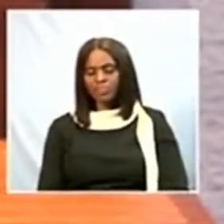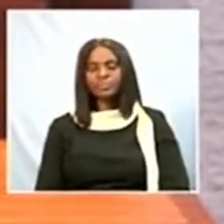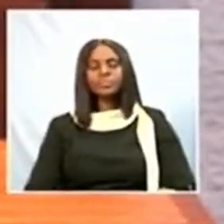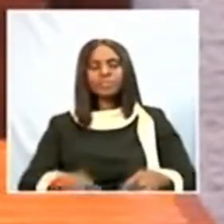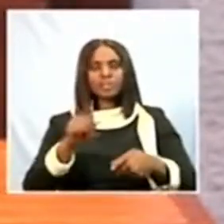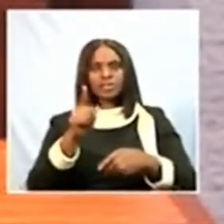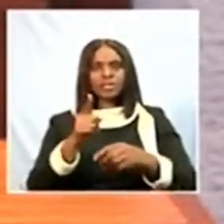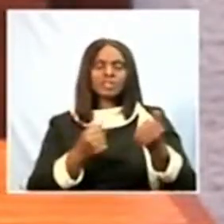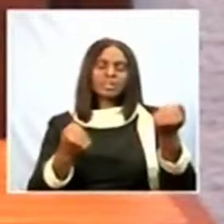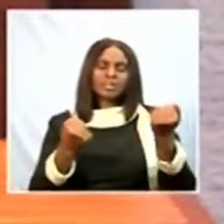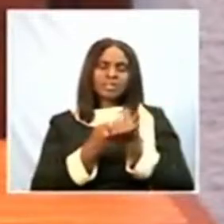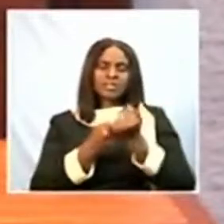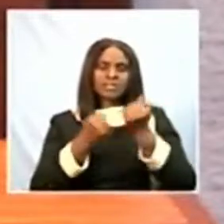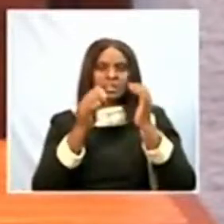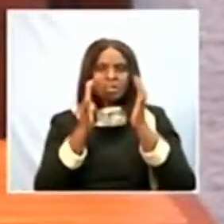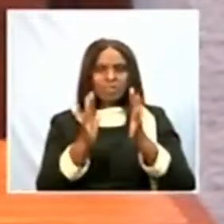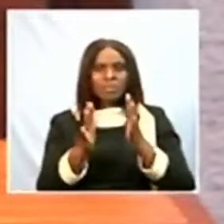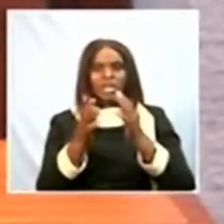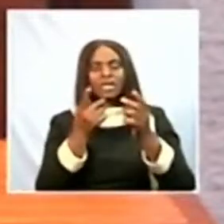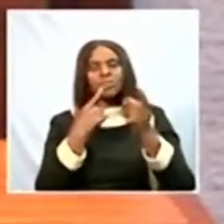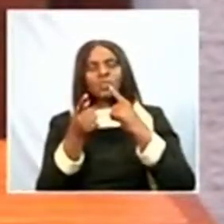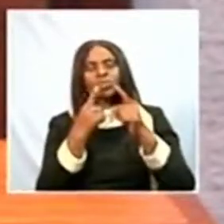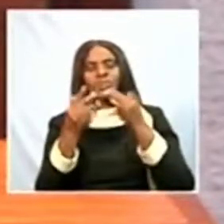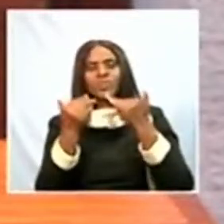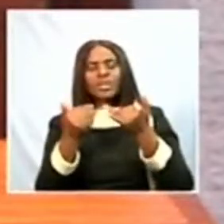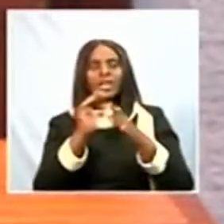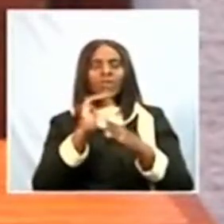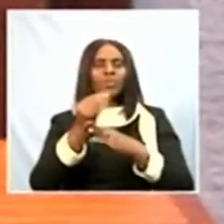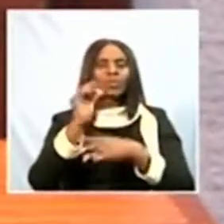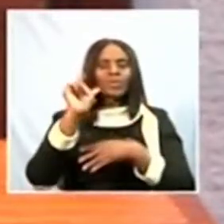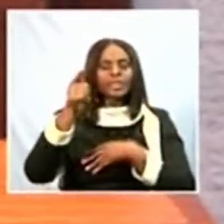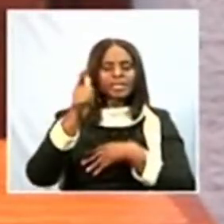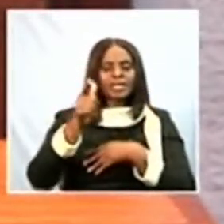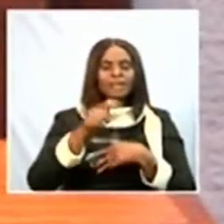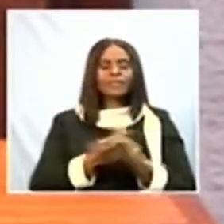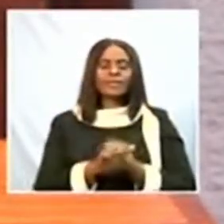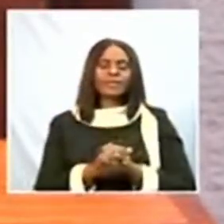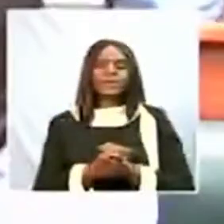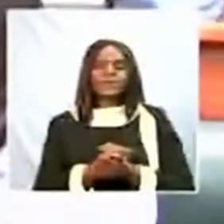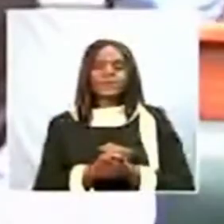Does the seconder wish to speak now or later?